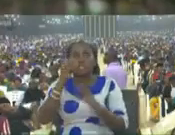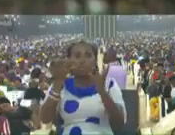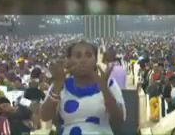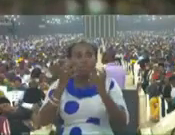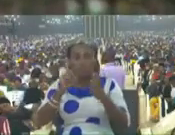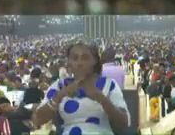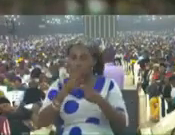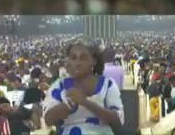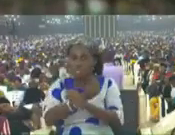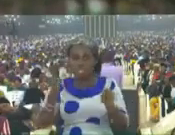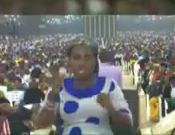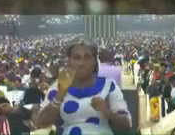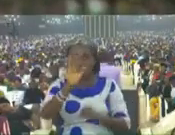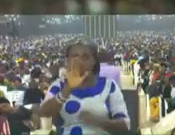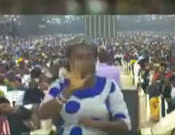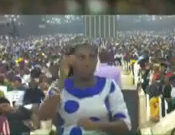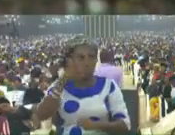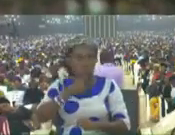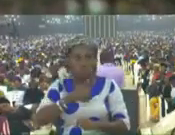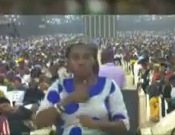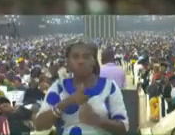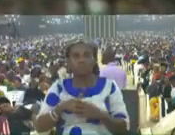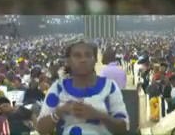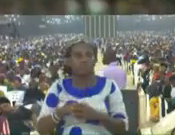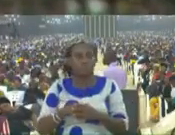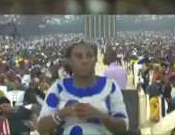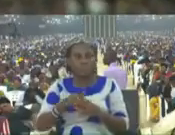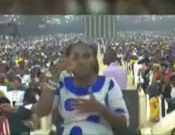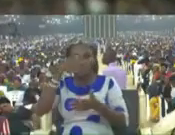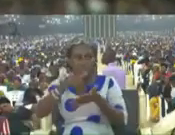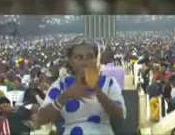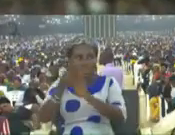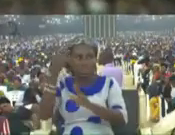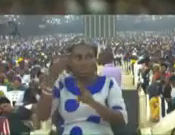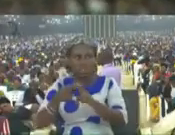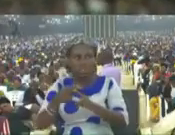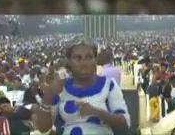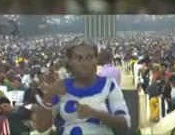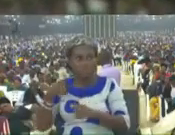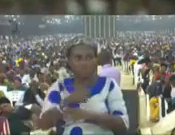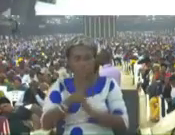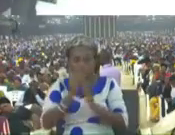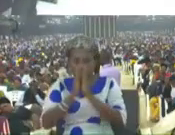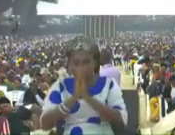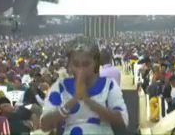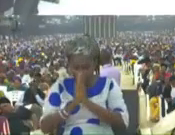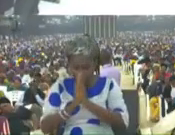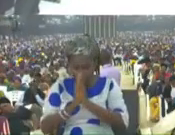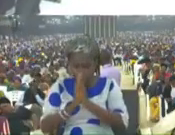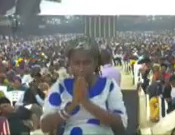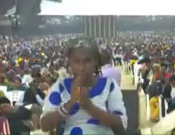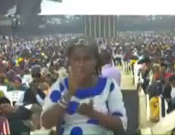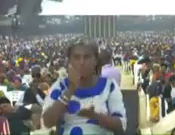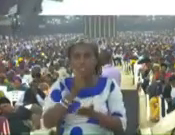Thank you, Father. In Jesus' mighty name, we have prayed.